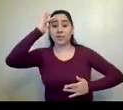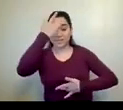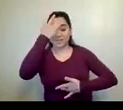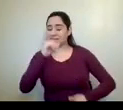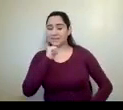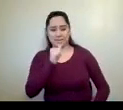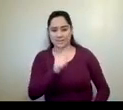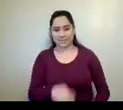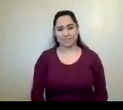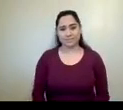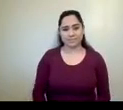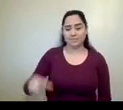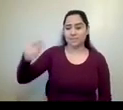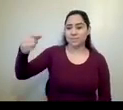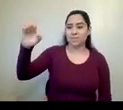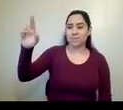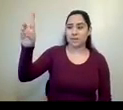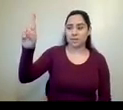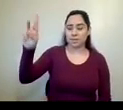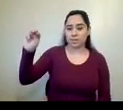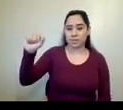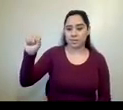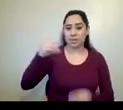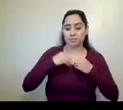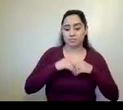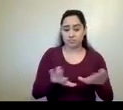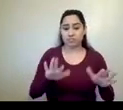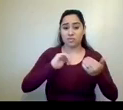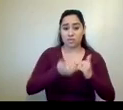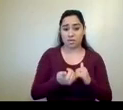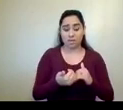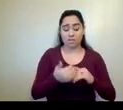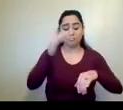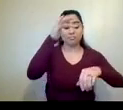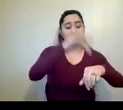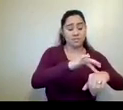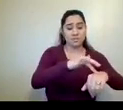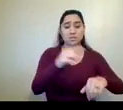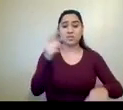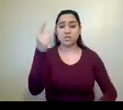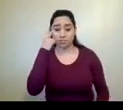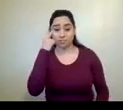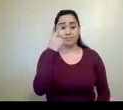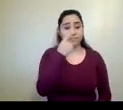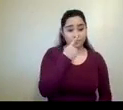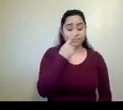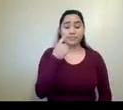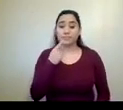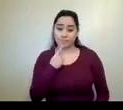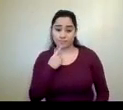can spread from other people or surfaces when you touch your eyes, nose, and mouth with unwashed